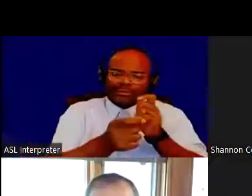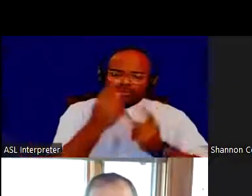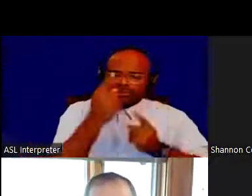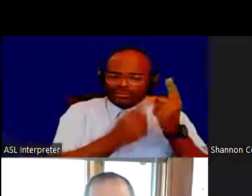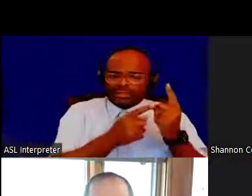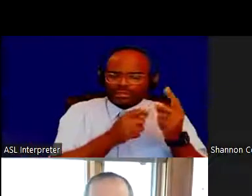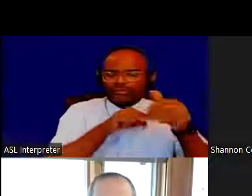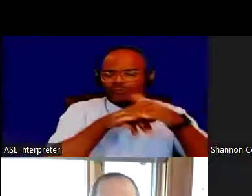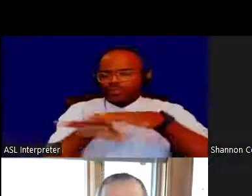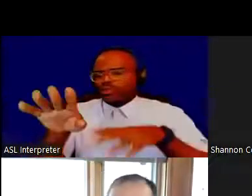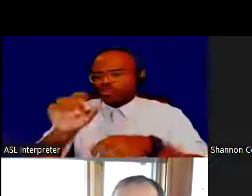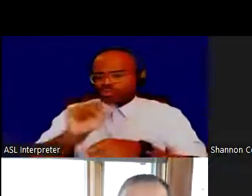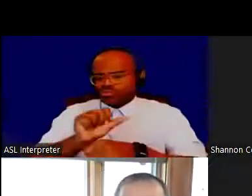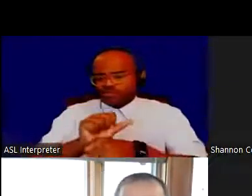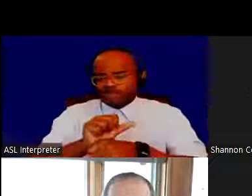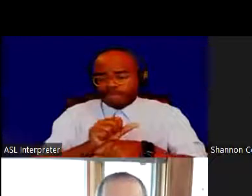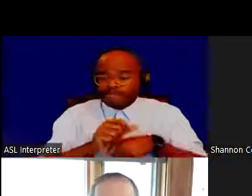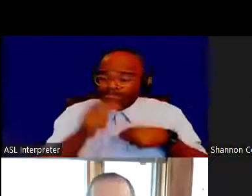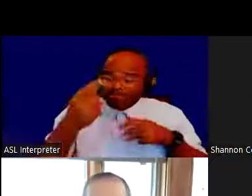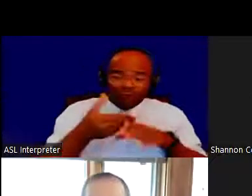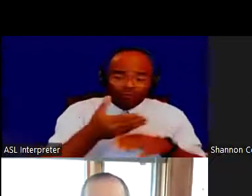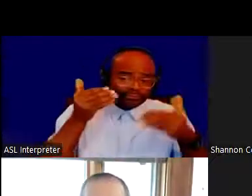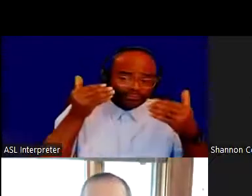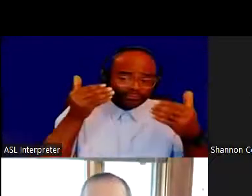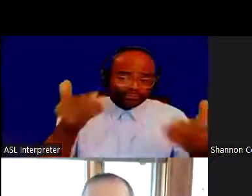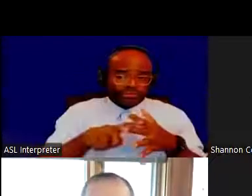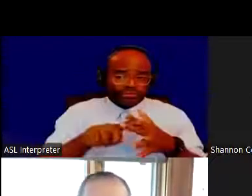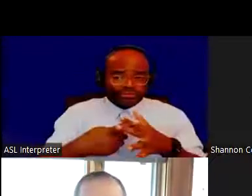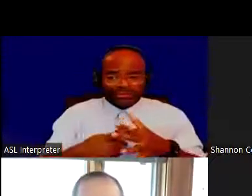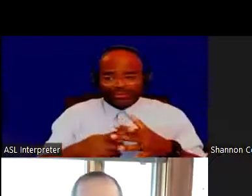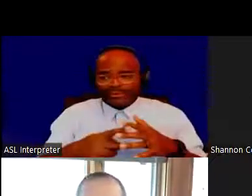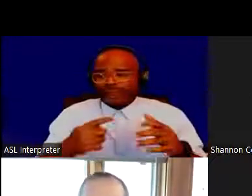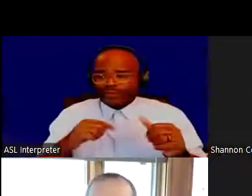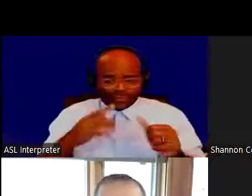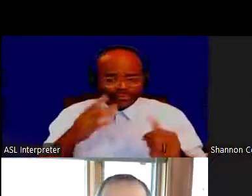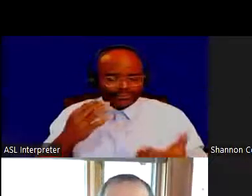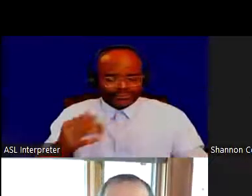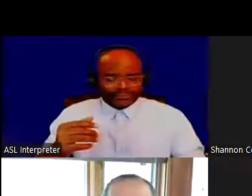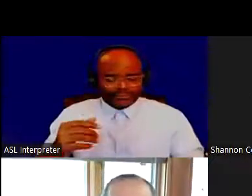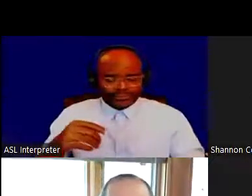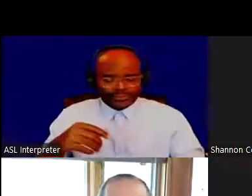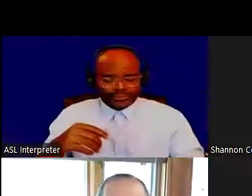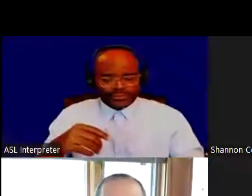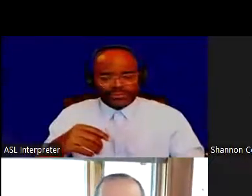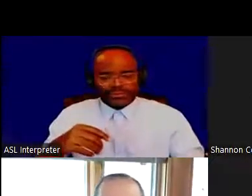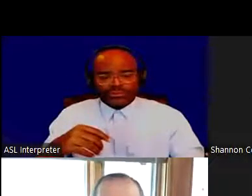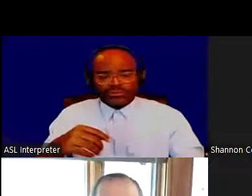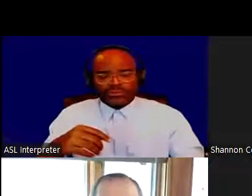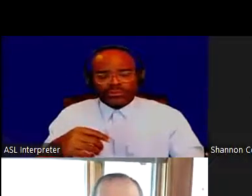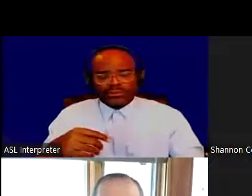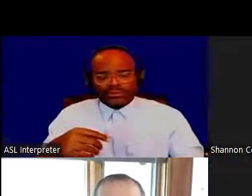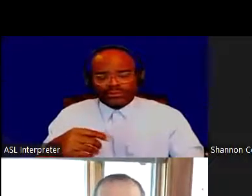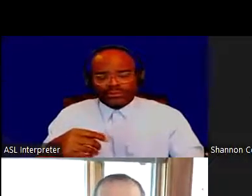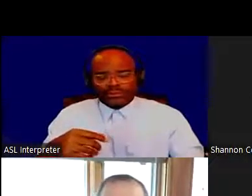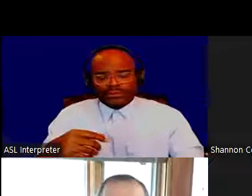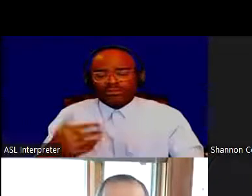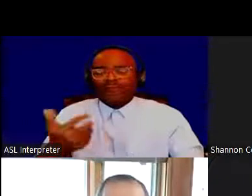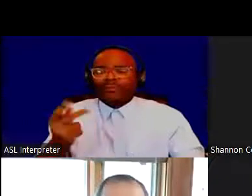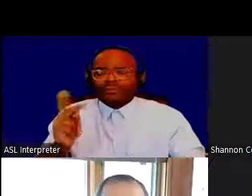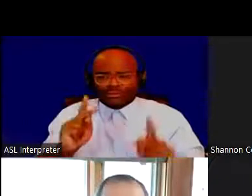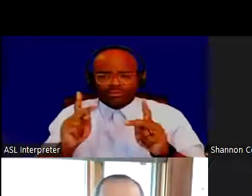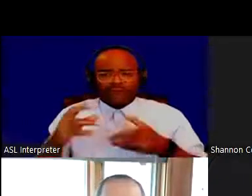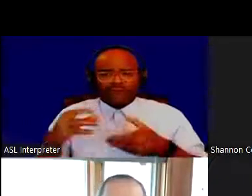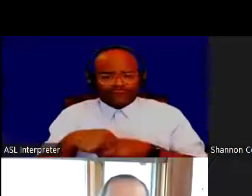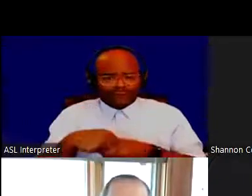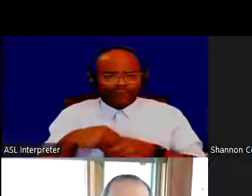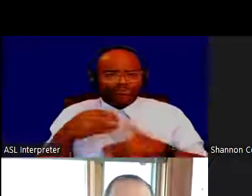into your work. Before I jump in, I should recognize a couple of partners that were critical to this